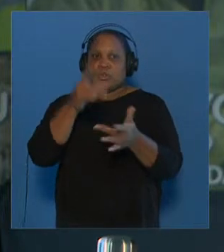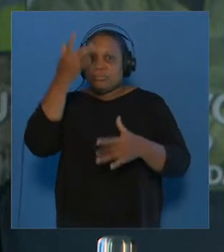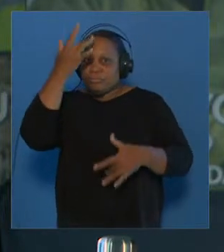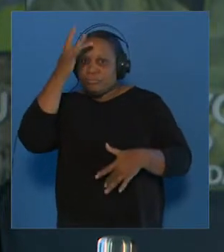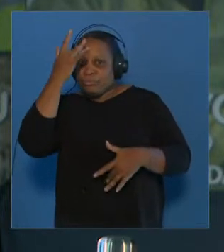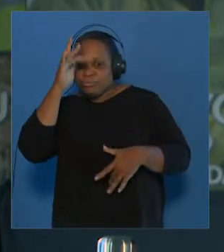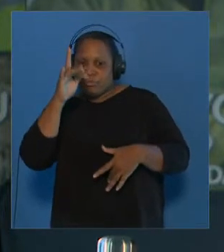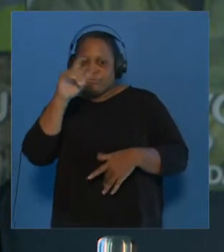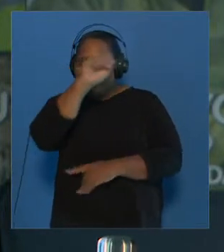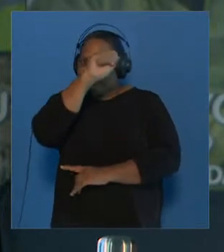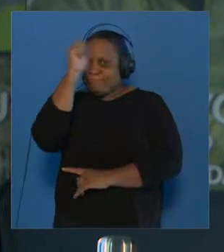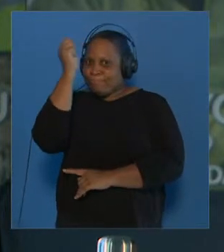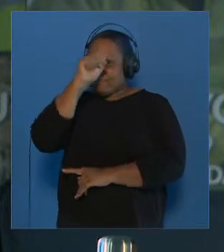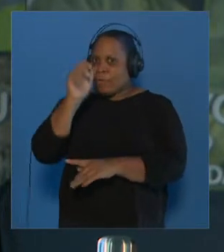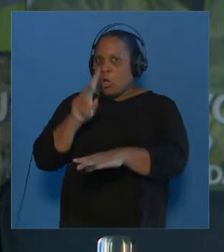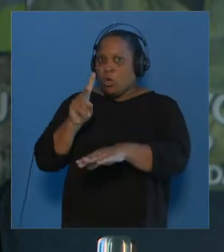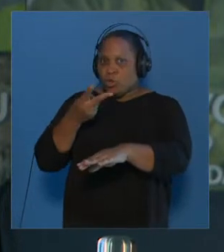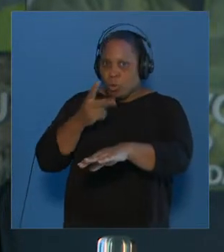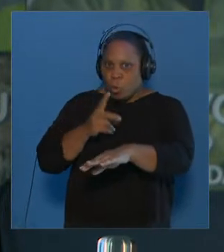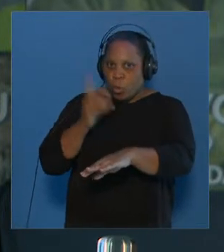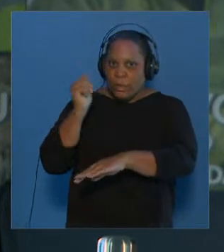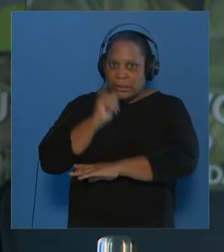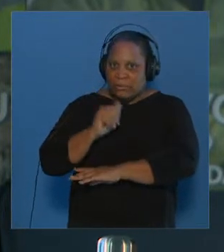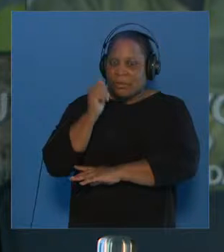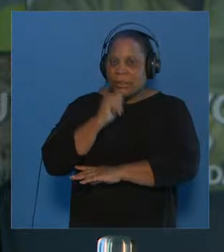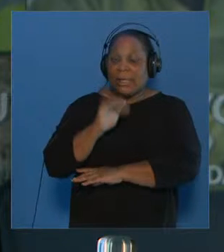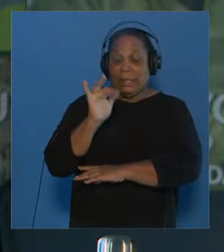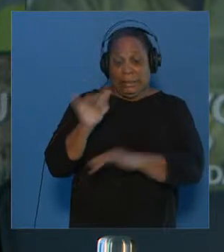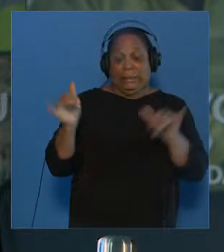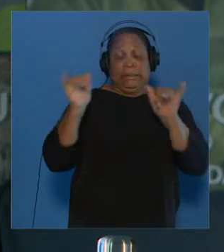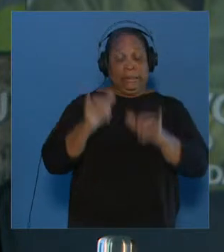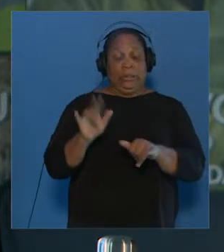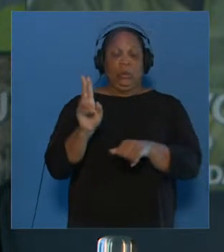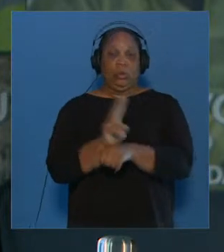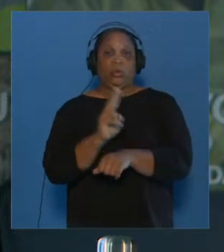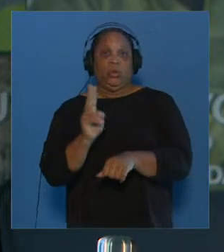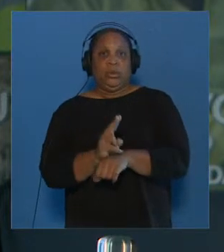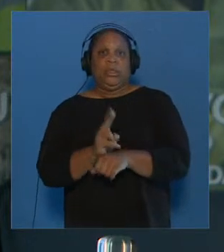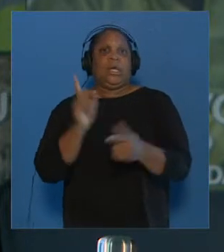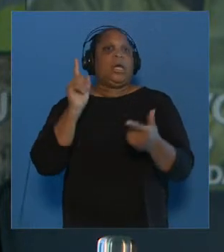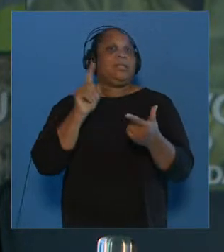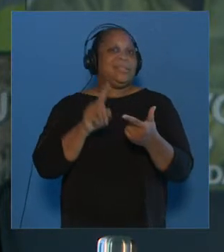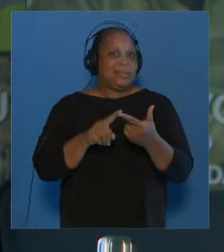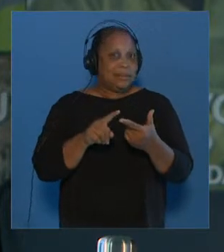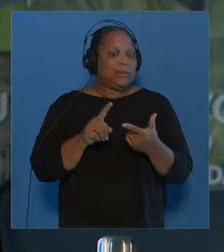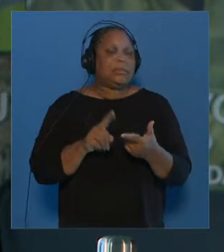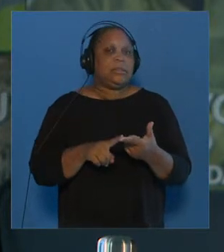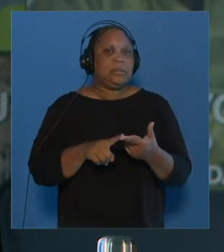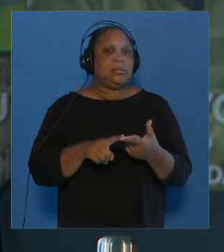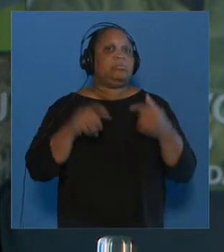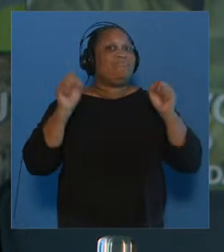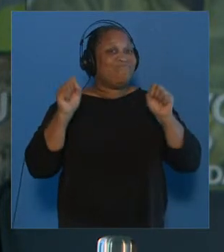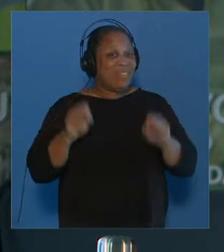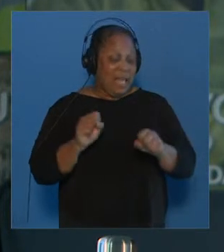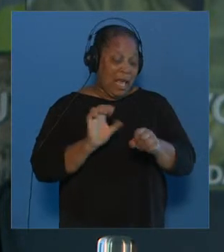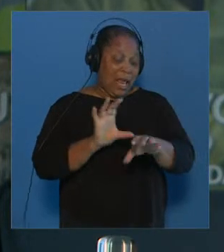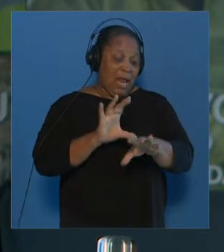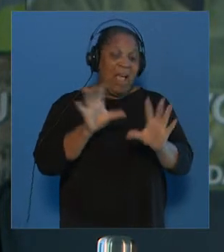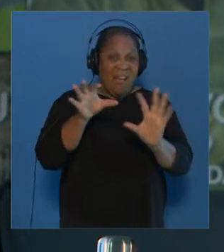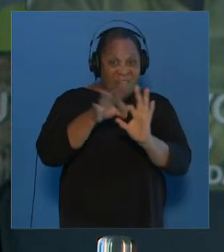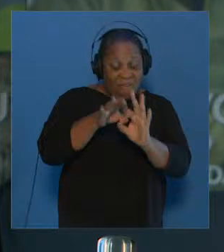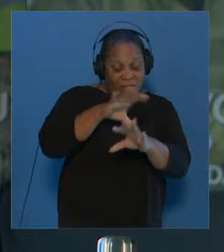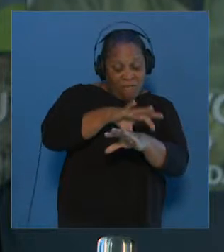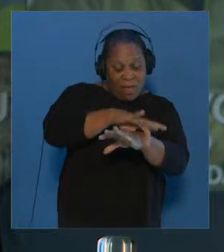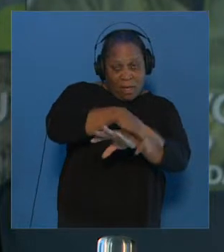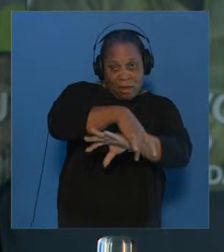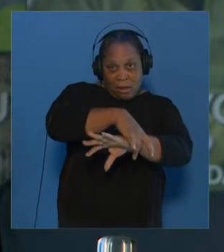their temperature twice a day, and so forth. That mechanism still exists until such time as we are able to fit the